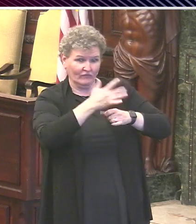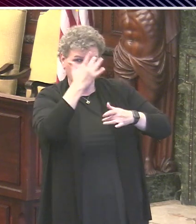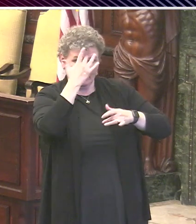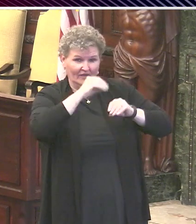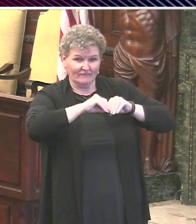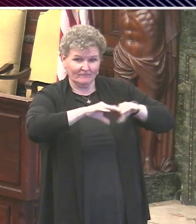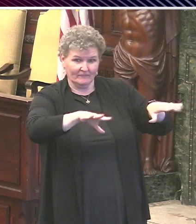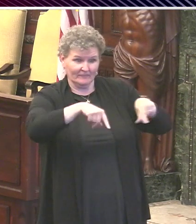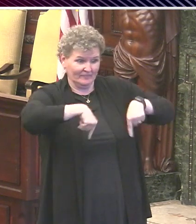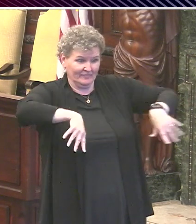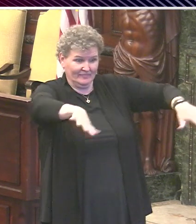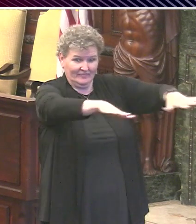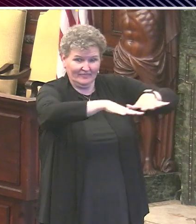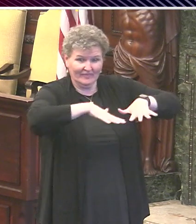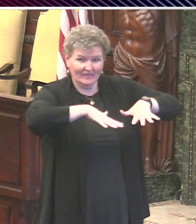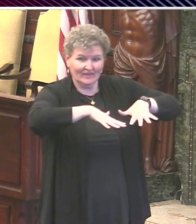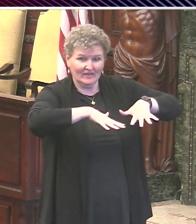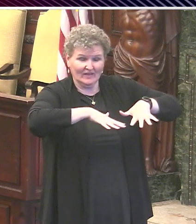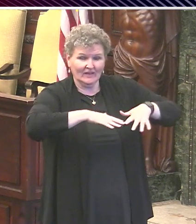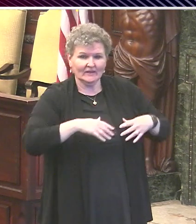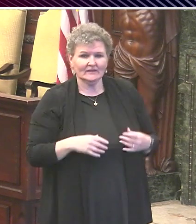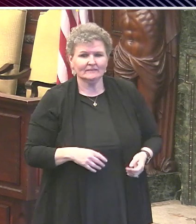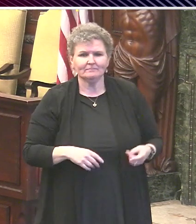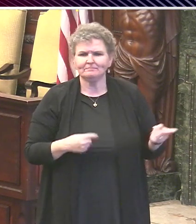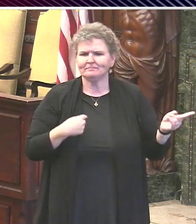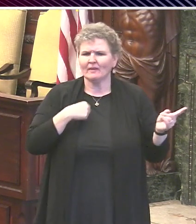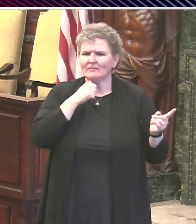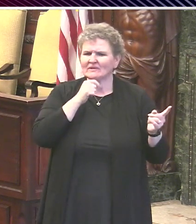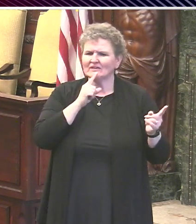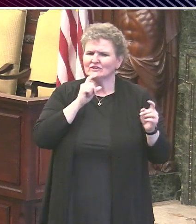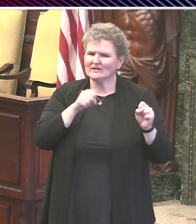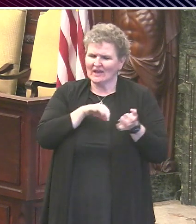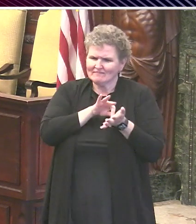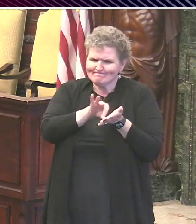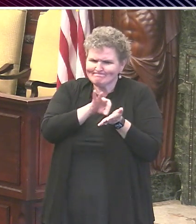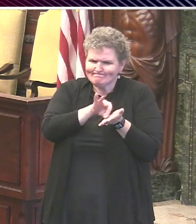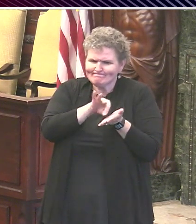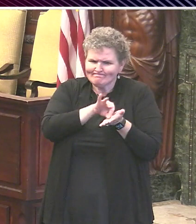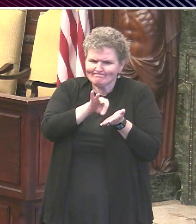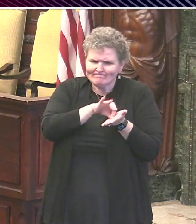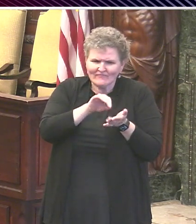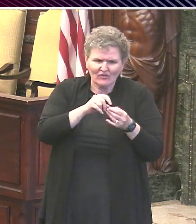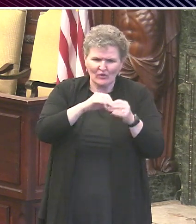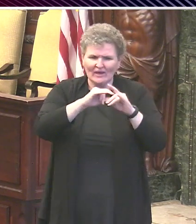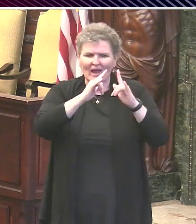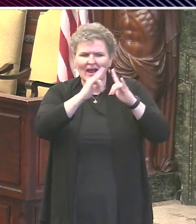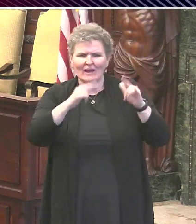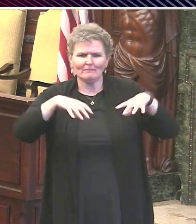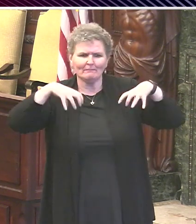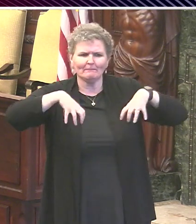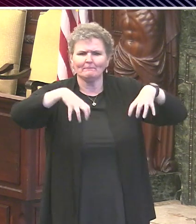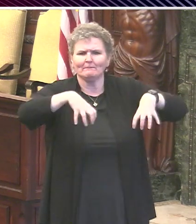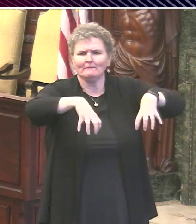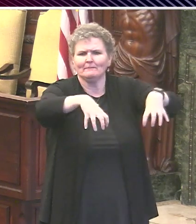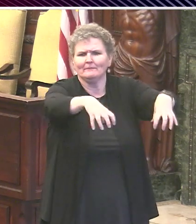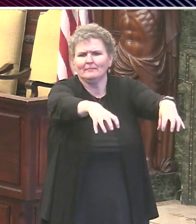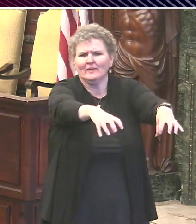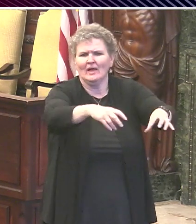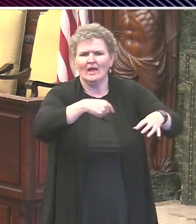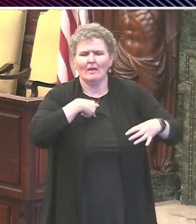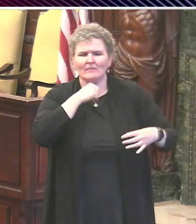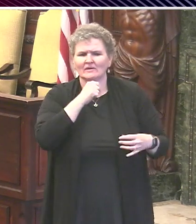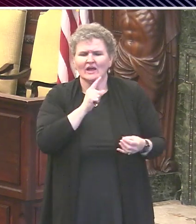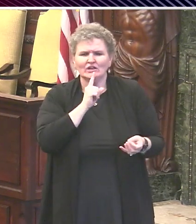I don't know that we have any way of tracking whether they were at that encampment. That's not information that's collected when someone goes to a test site.